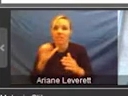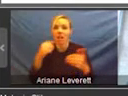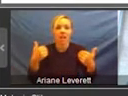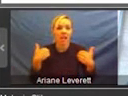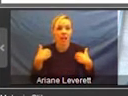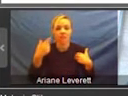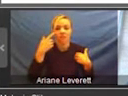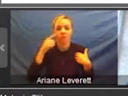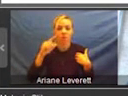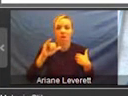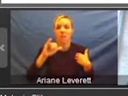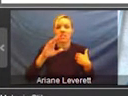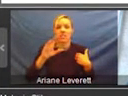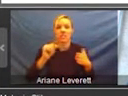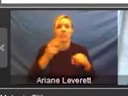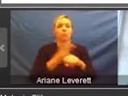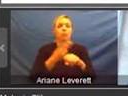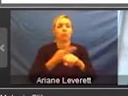regard.